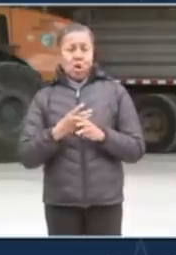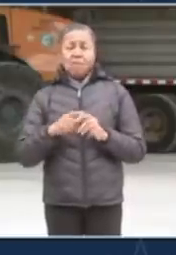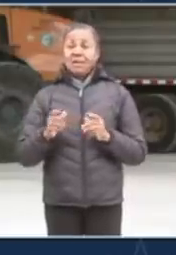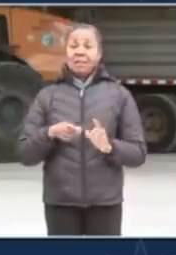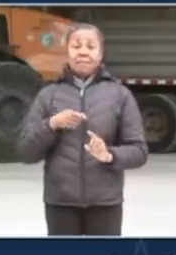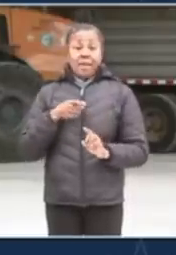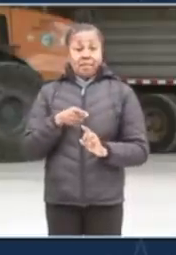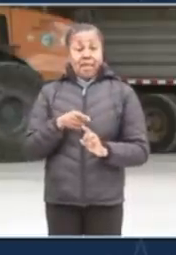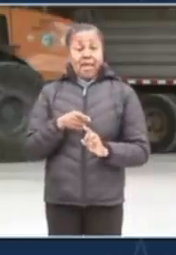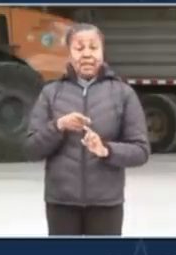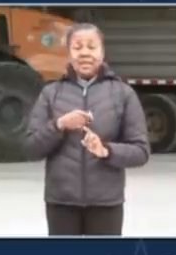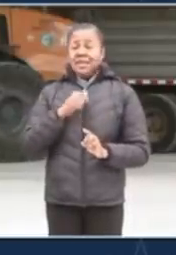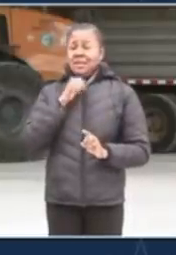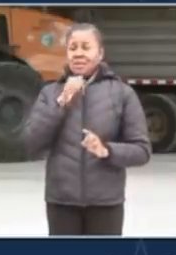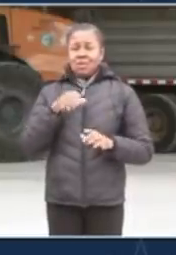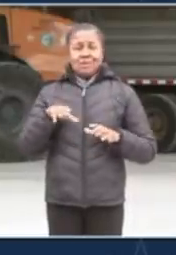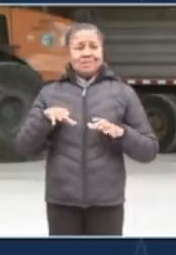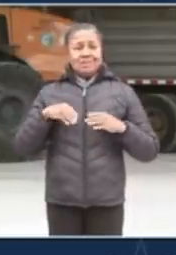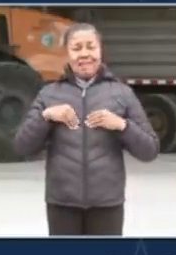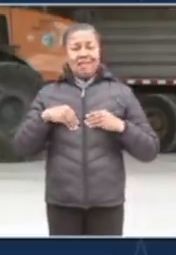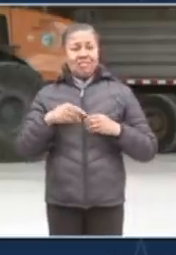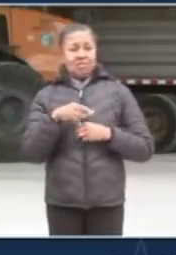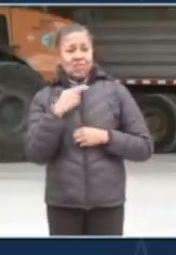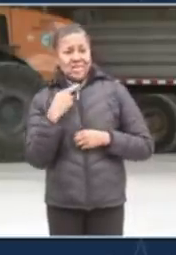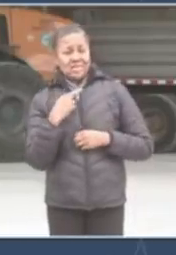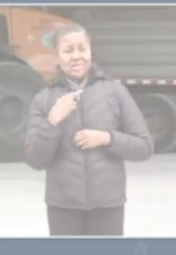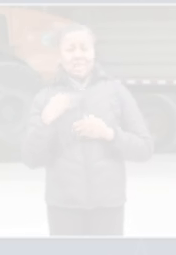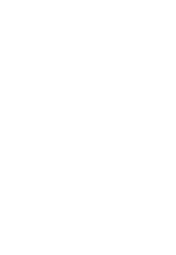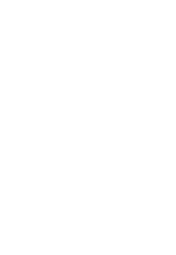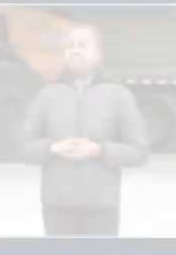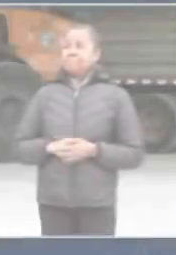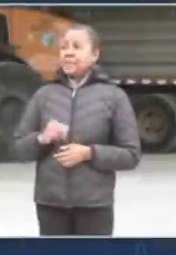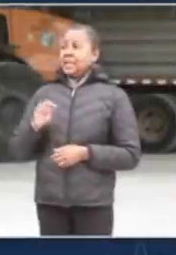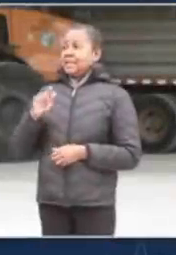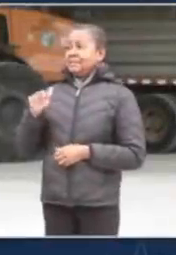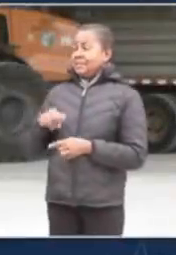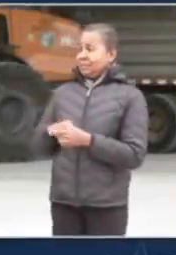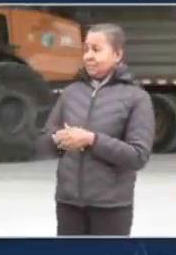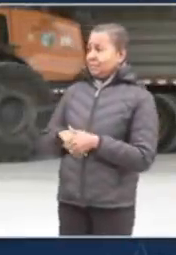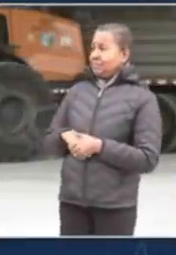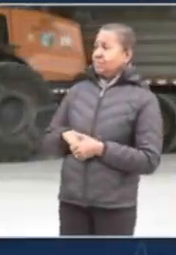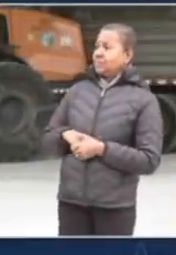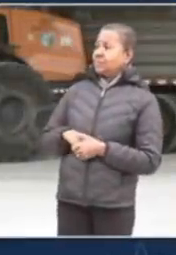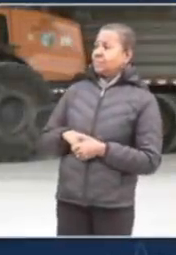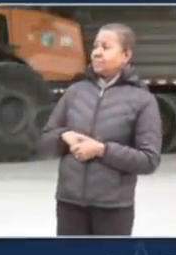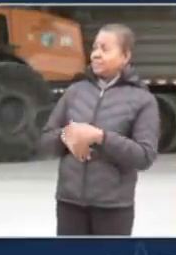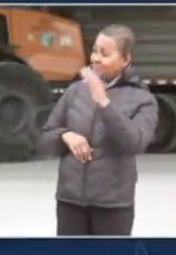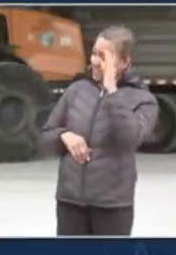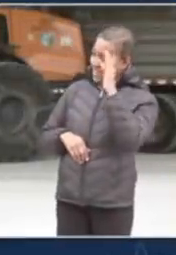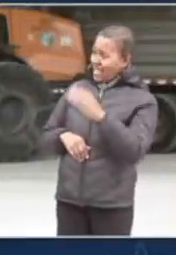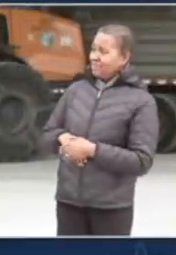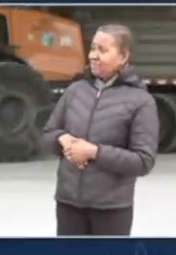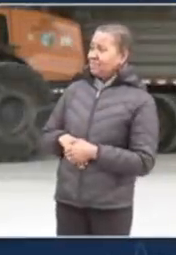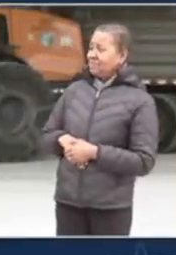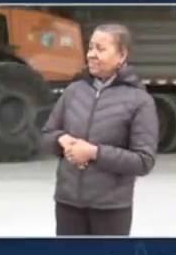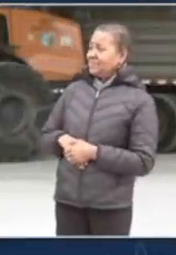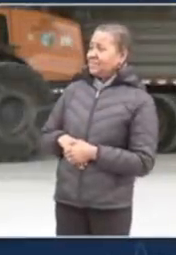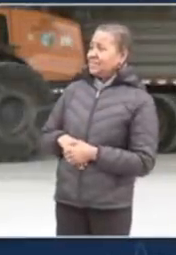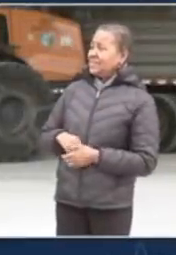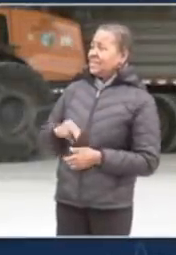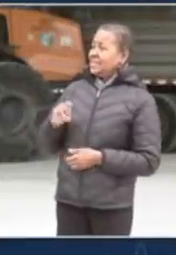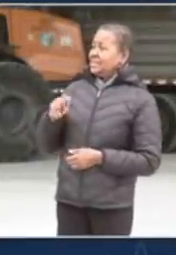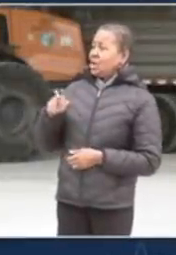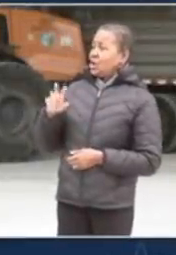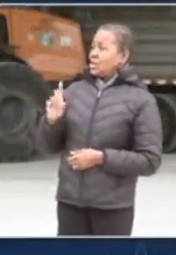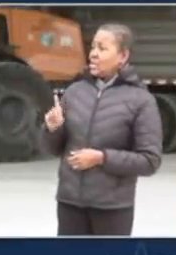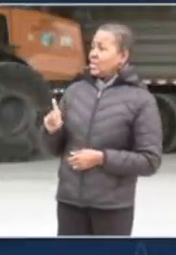bottom line is, don't take that risk. Don't roll the dice. Get yourself vaccinated. Hi. Hello. Hi, Nancy Hardy with WBBM